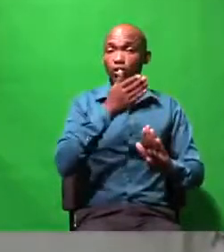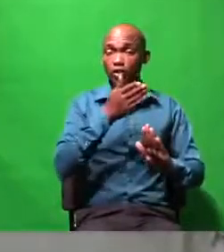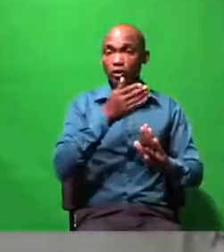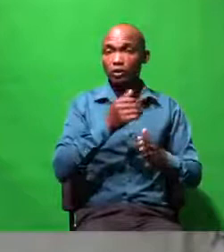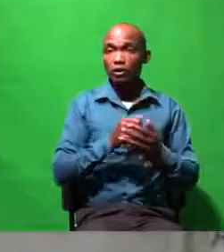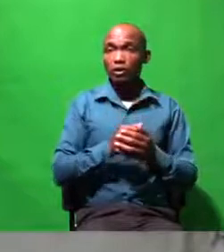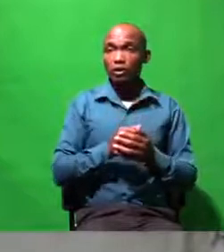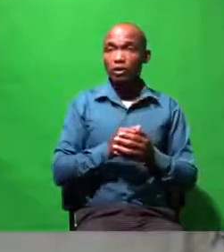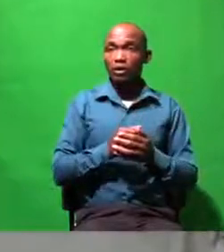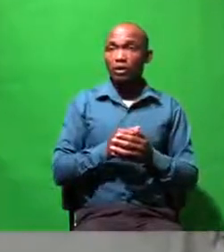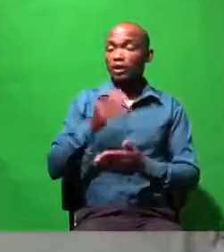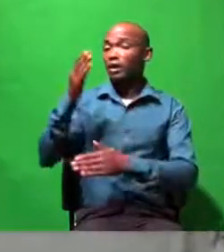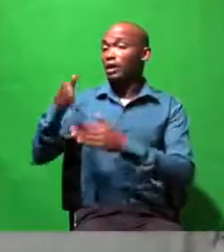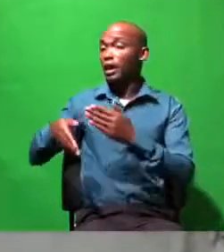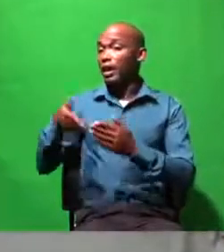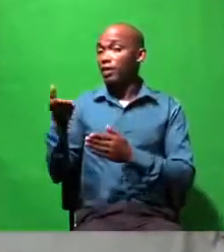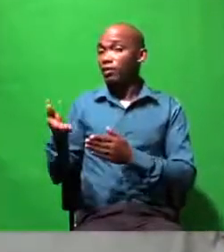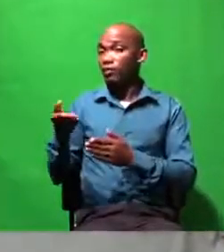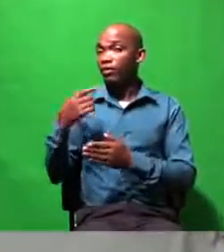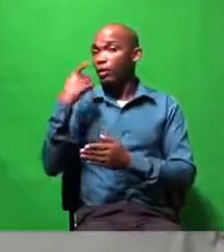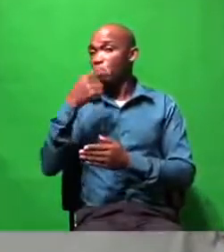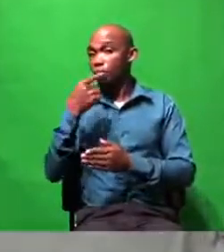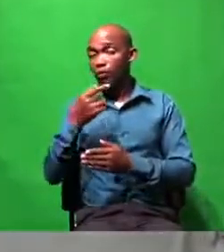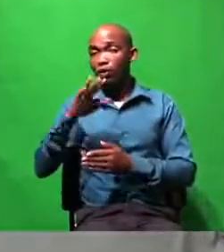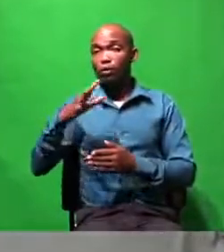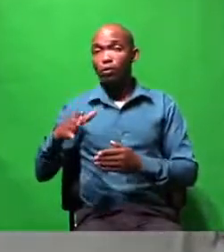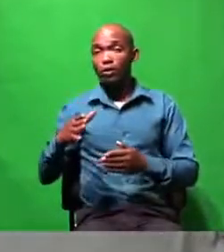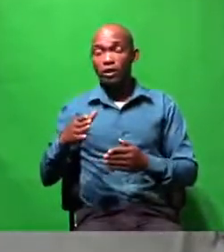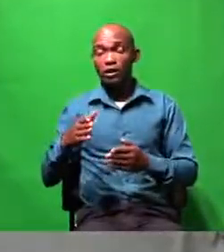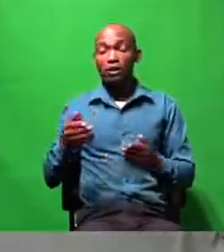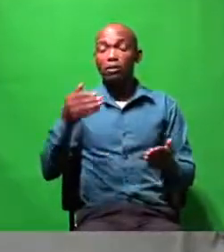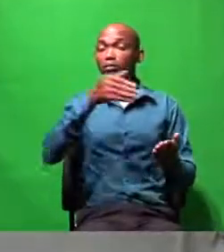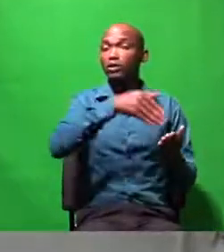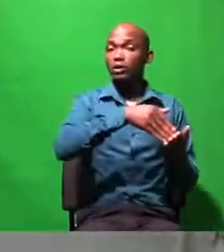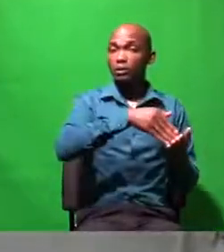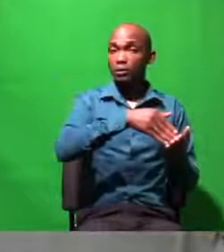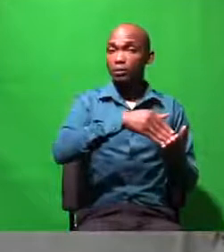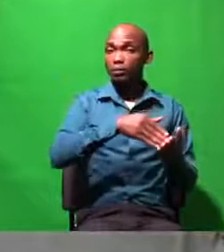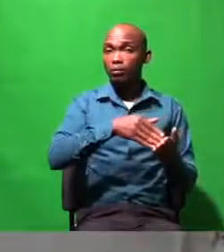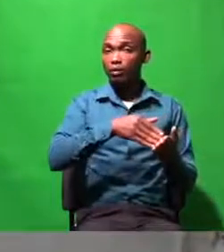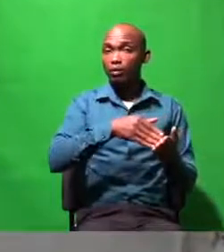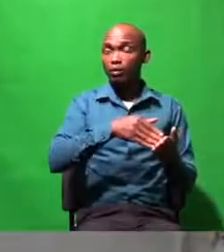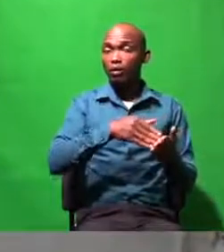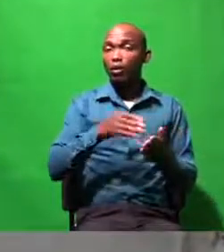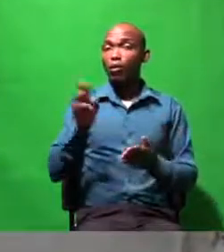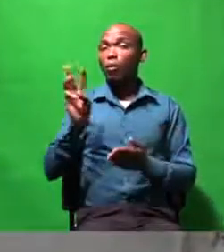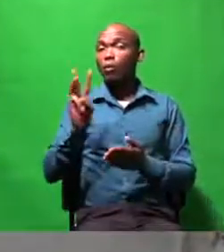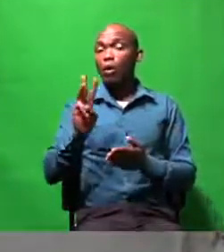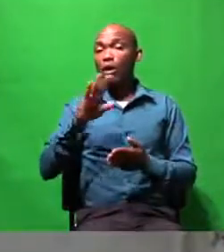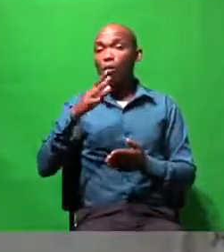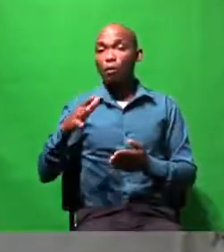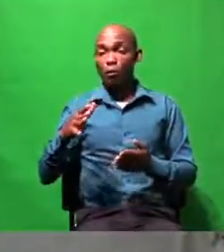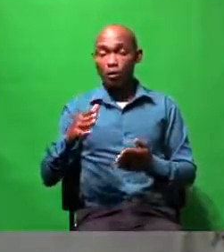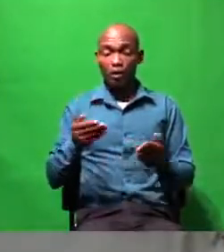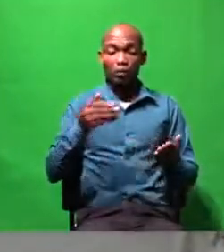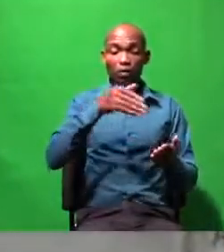Beginning the source and the end at the mouth where the water can be poured. So where water is poured, always the water can